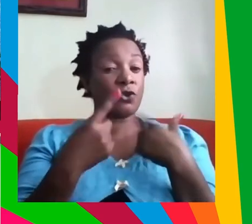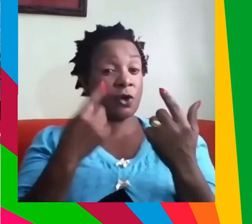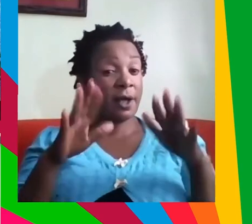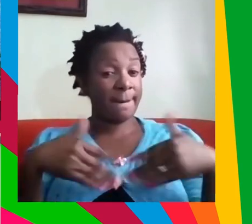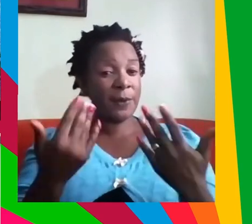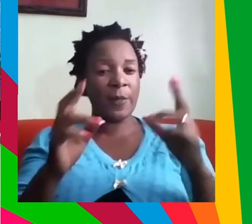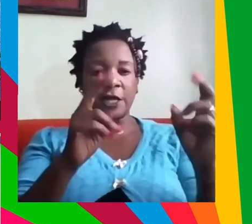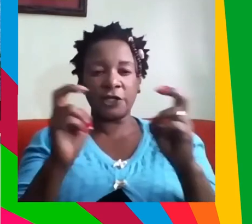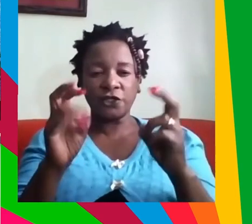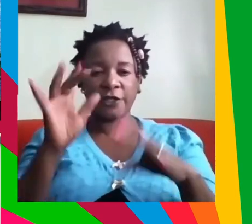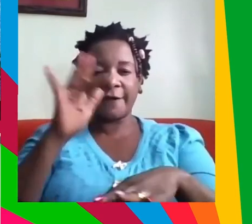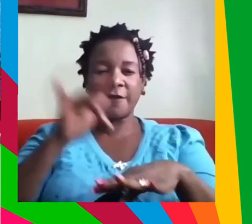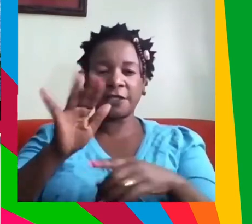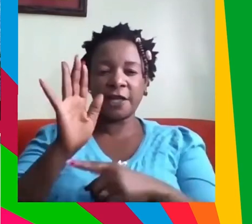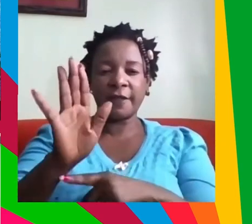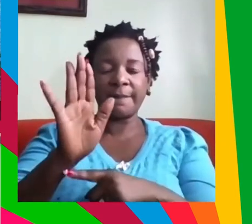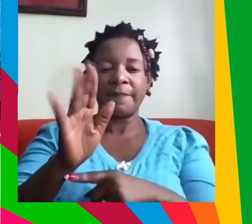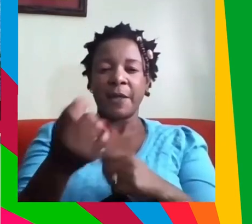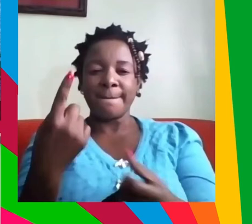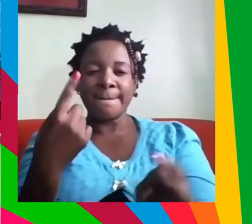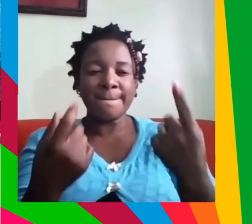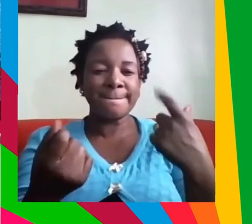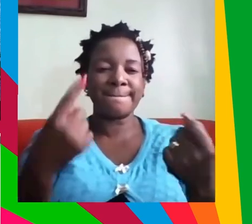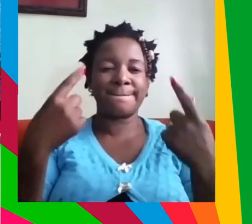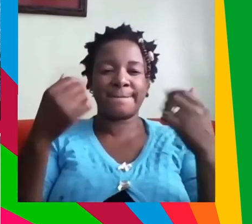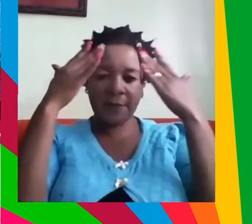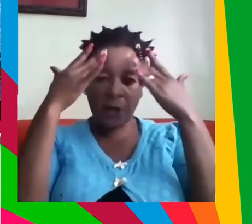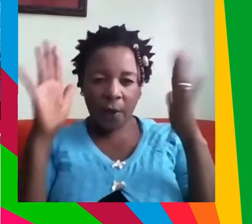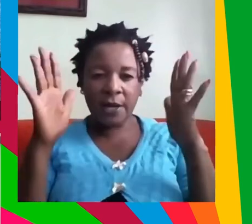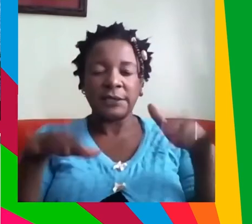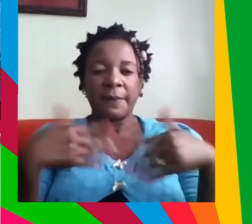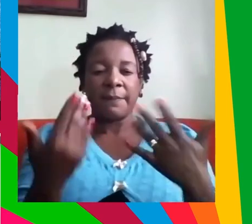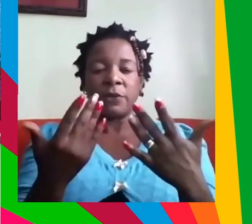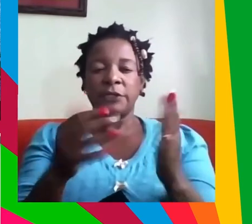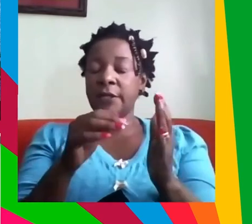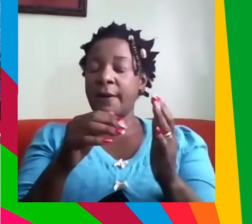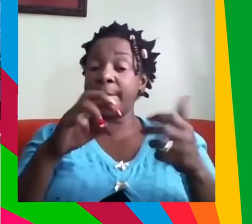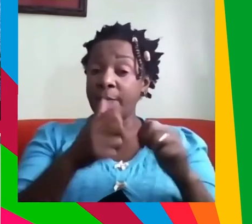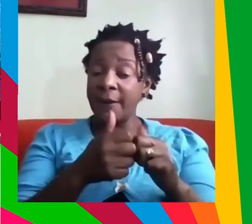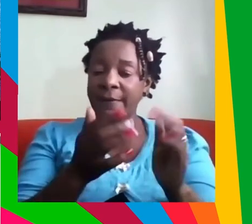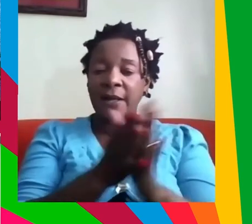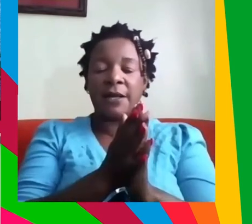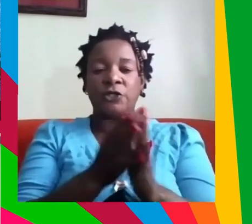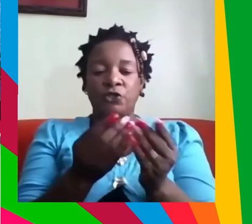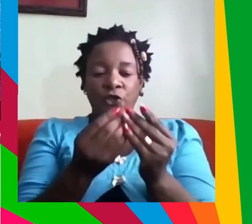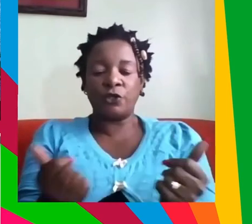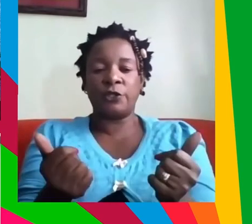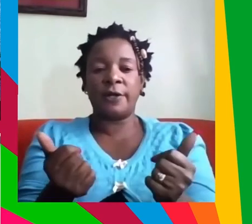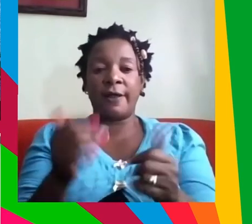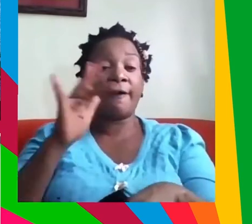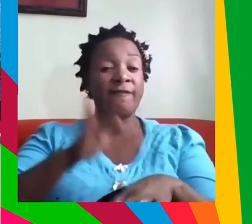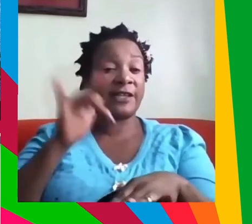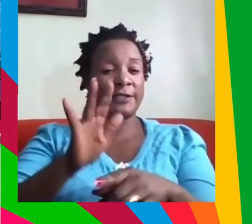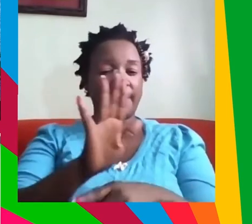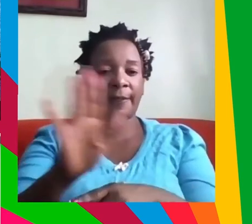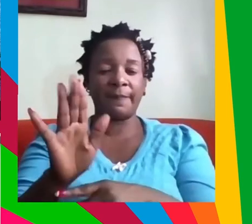them, raising their awareness around both the problems and the solution that affect their lives. As a